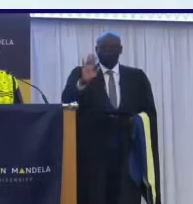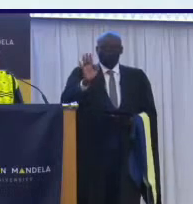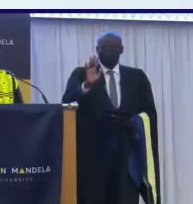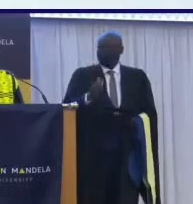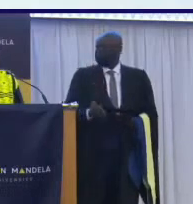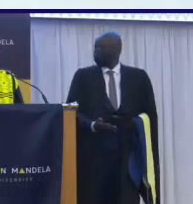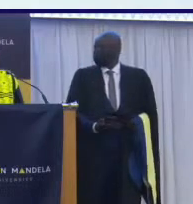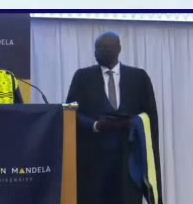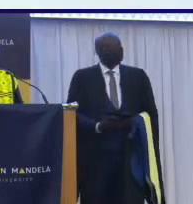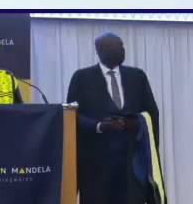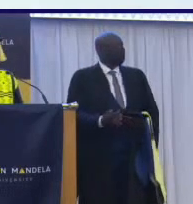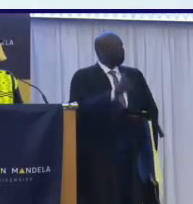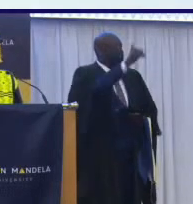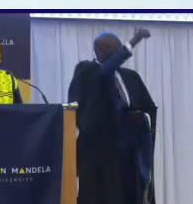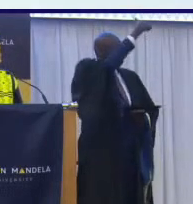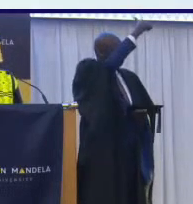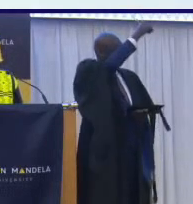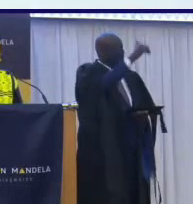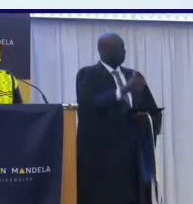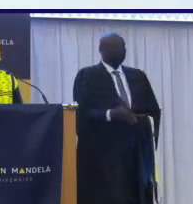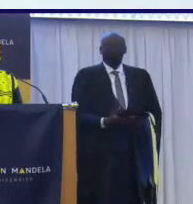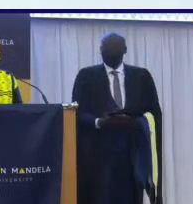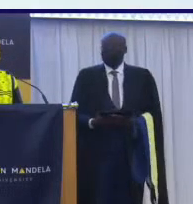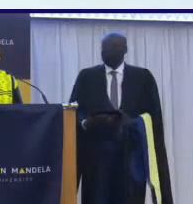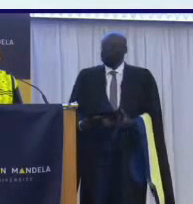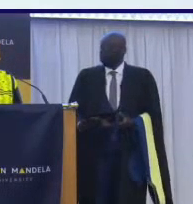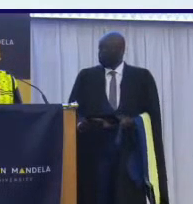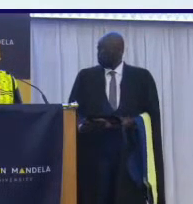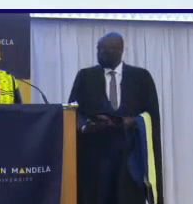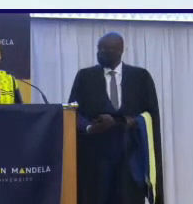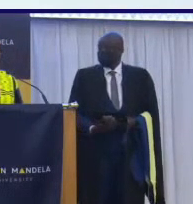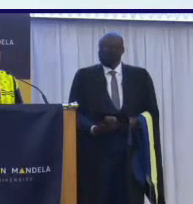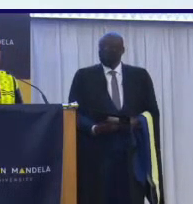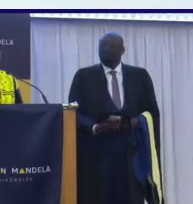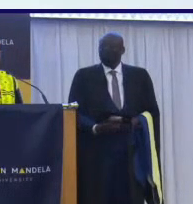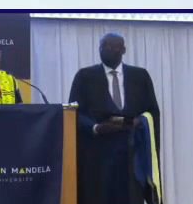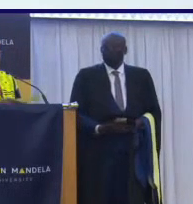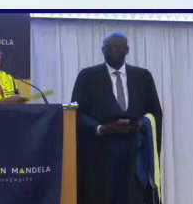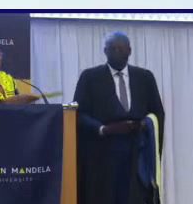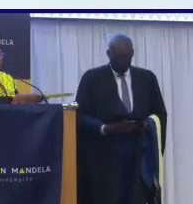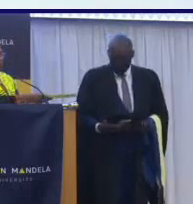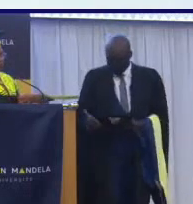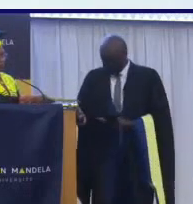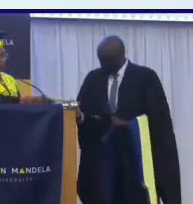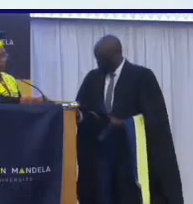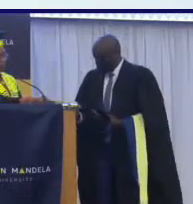Thank you, thank you, thank you. Atembile Stenge.